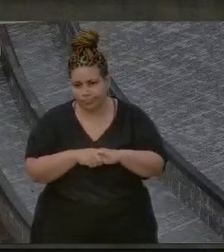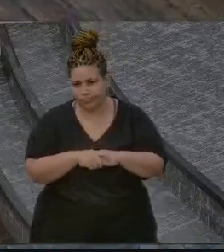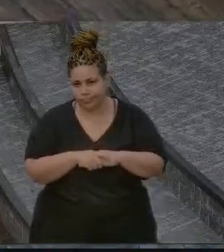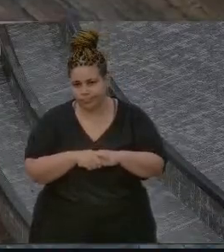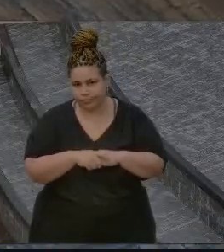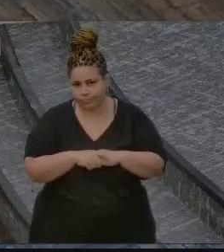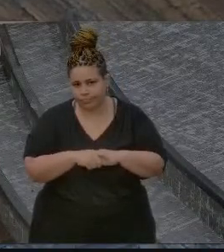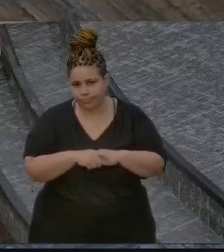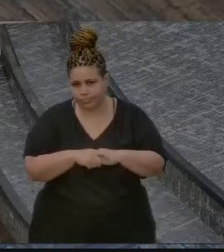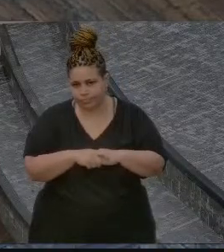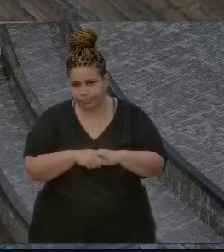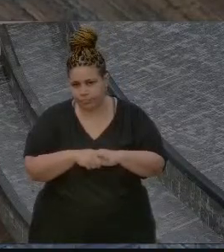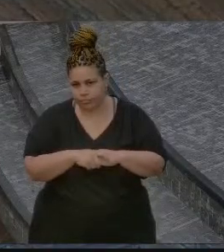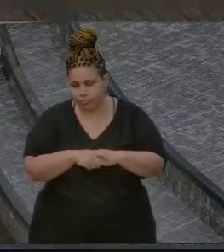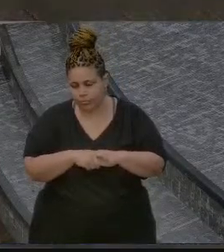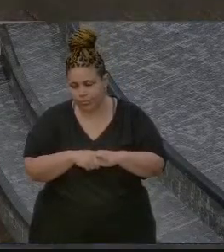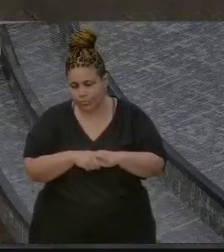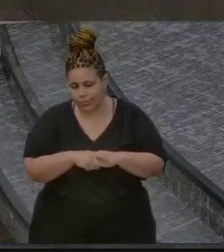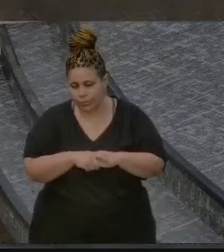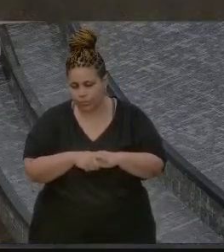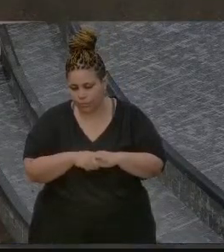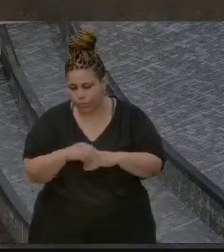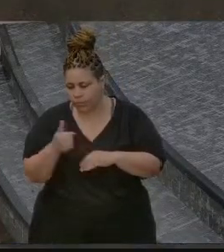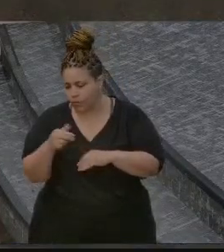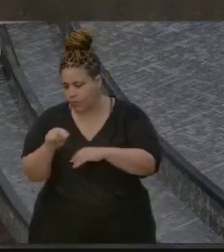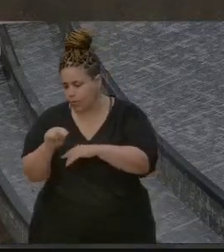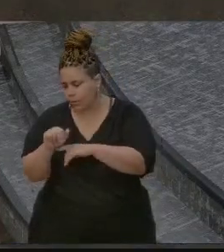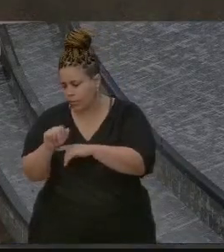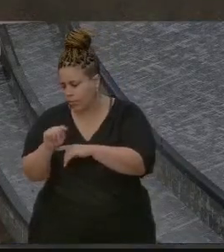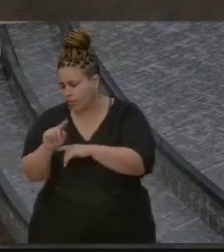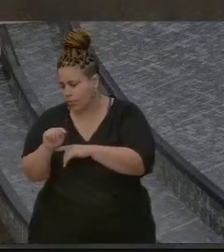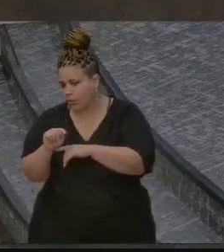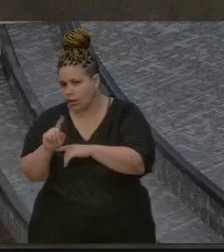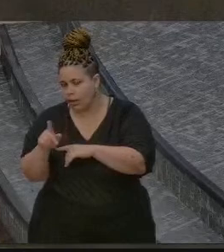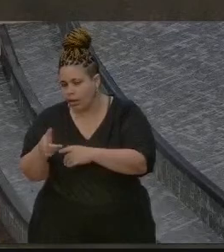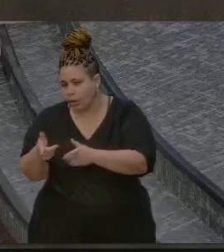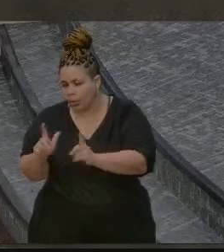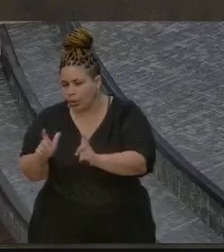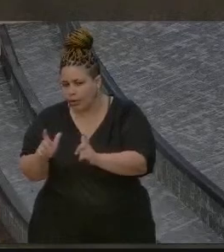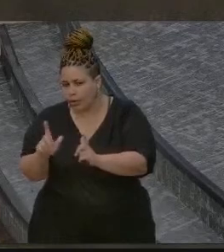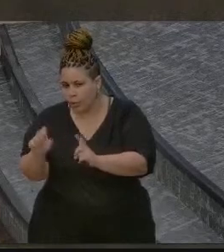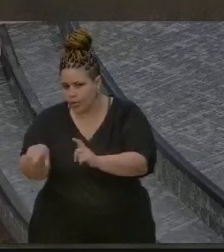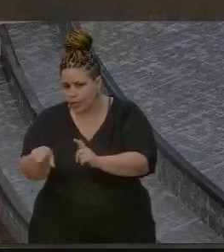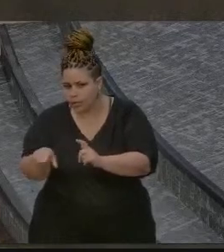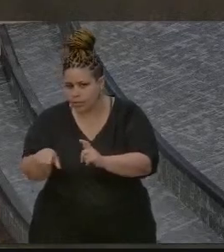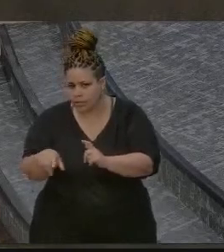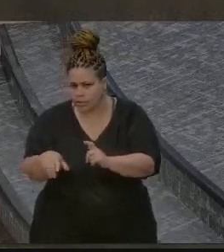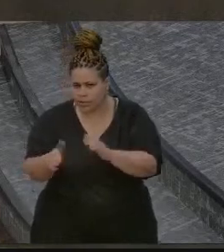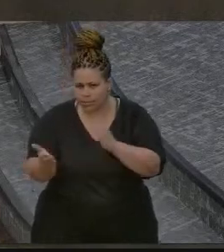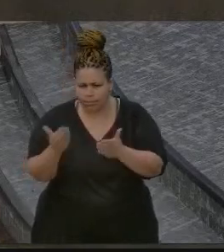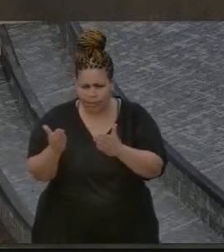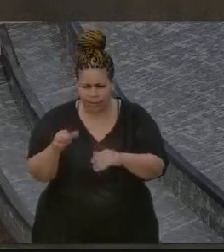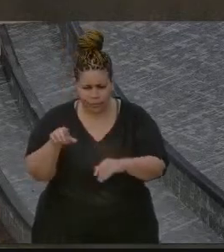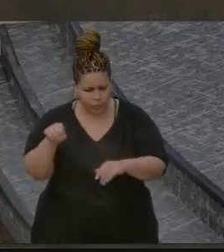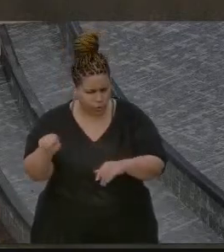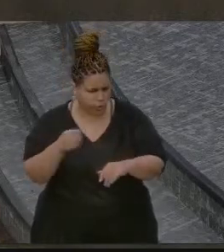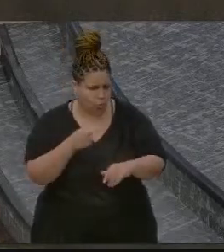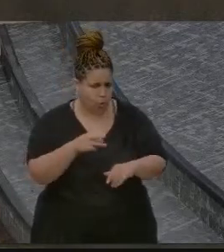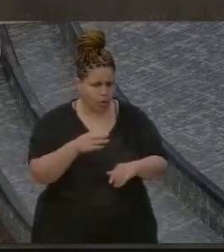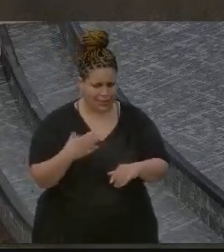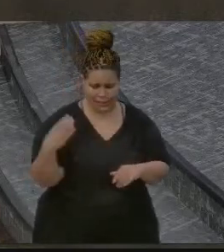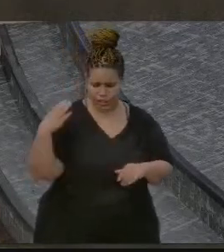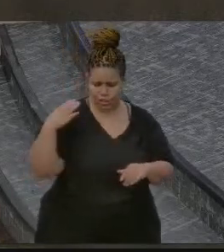I have a quick question, and I don't know if it would be for you or for Chief Reed, but I was